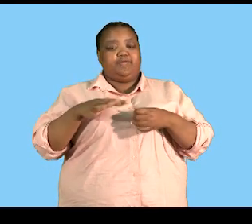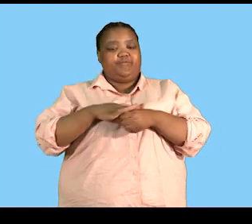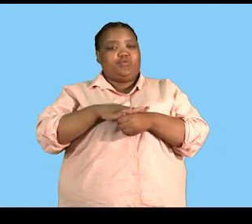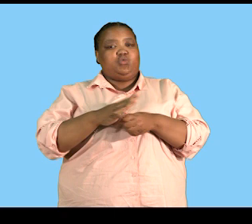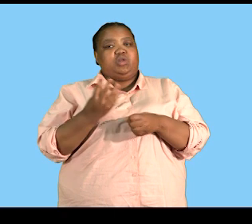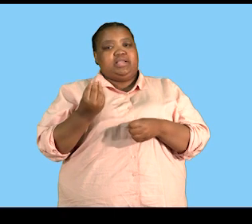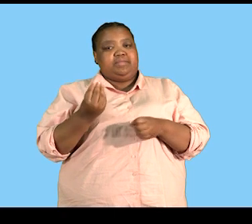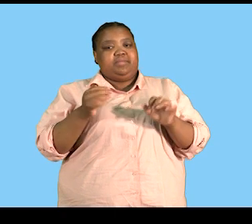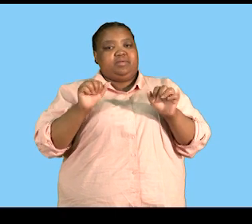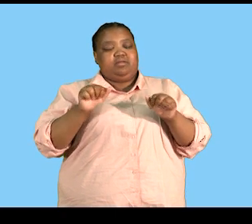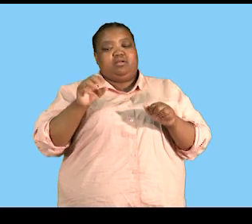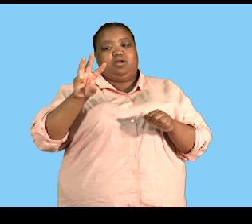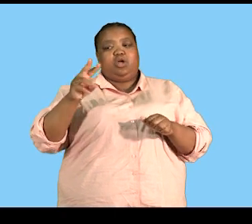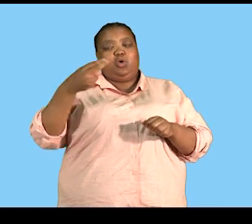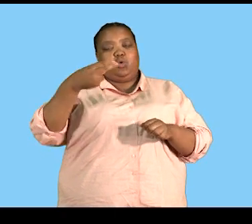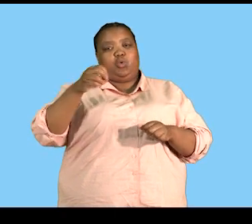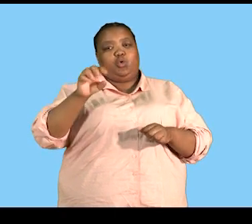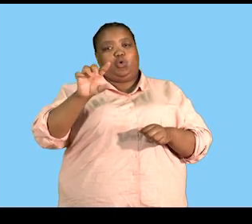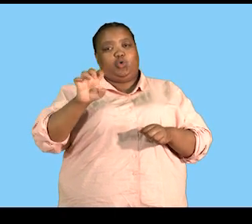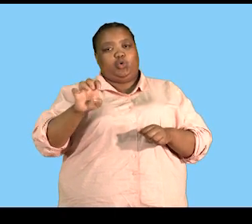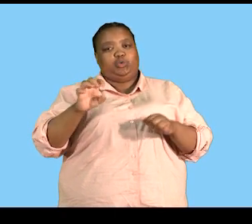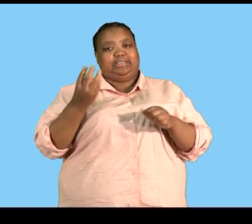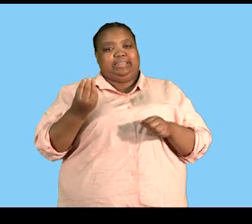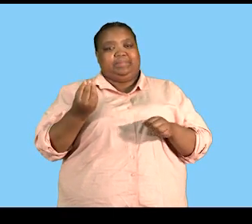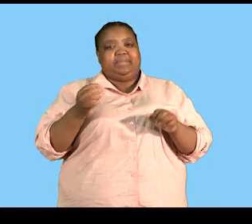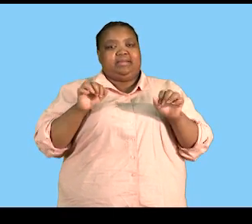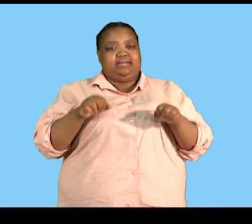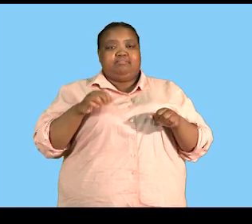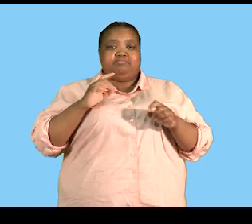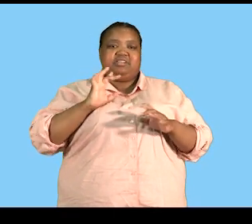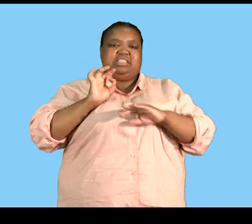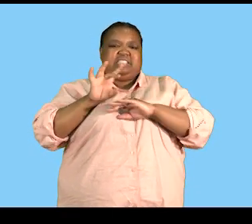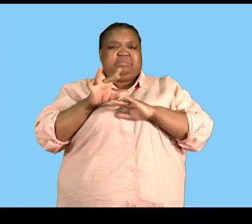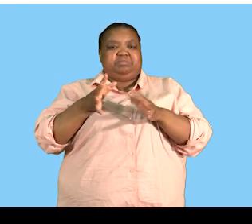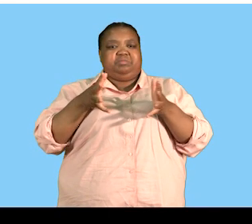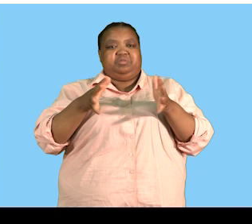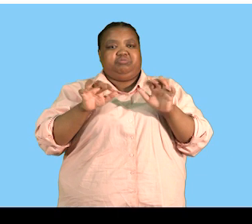to a whole number. And that is my tip for this question.